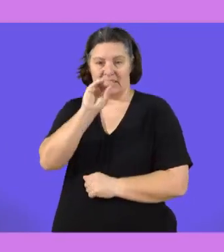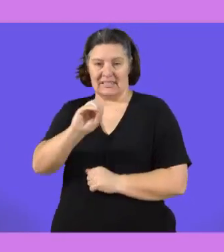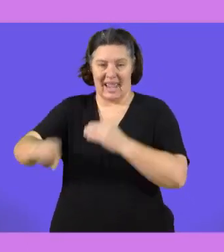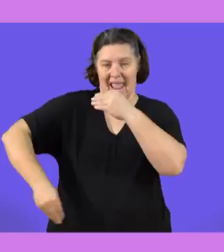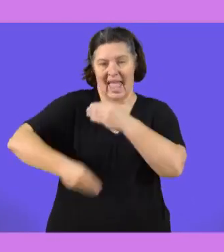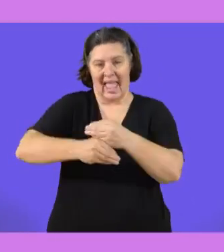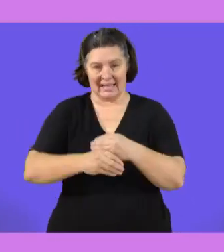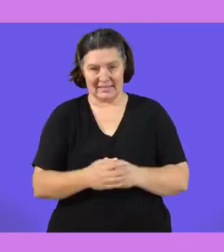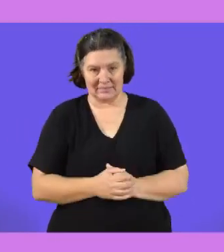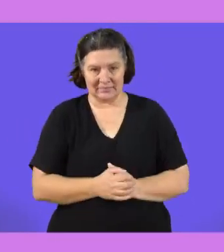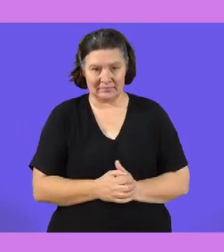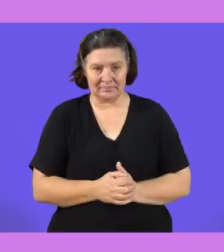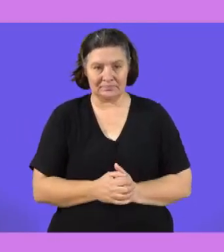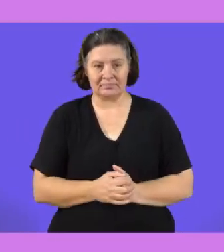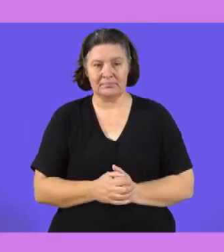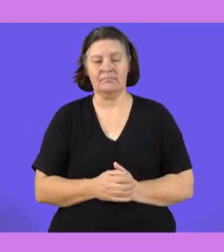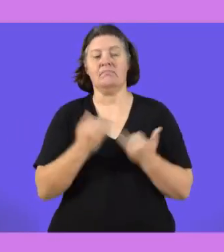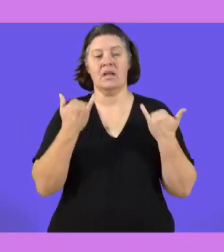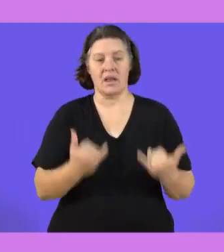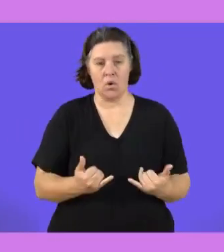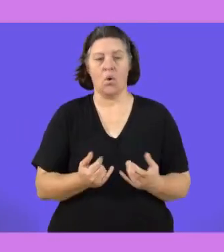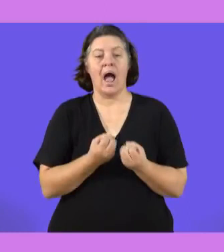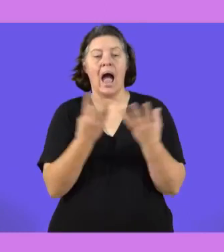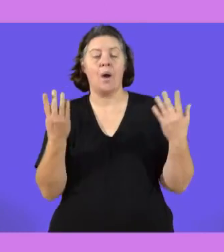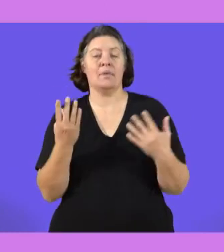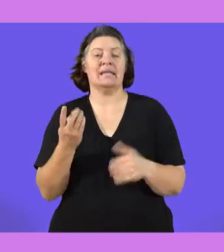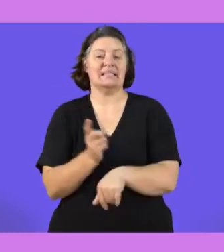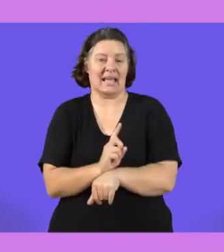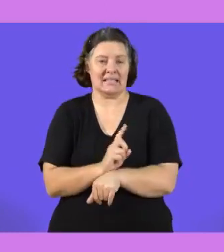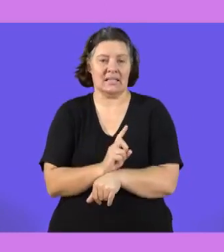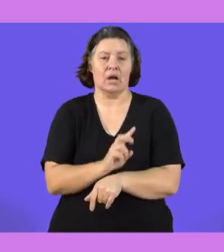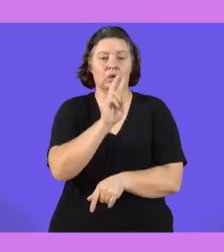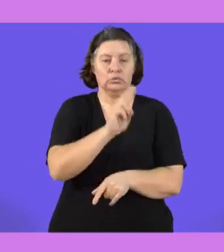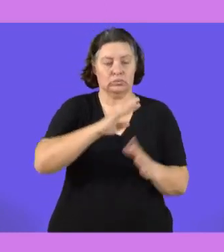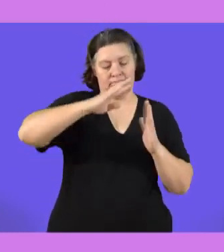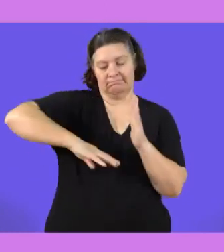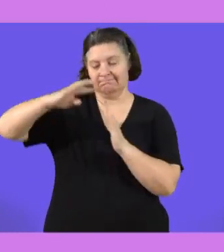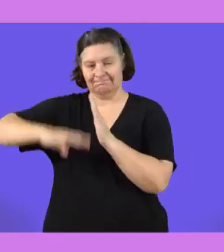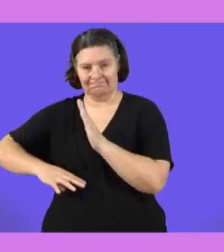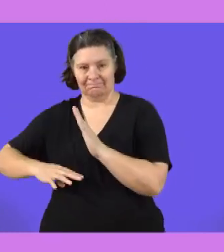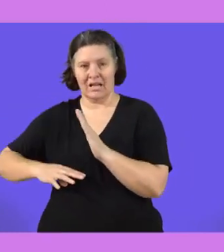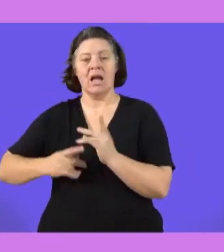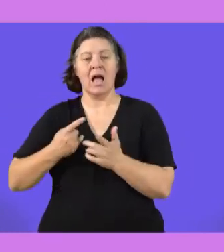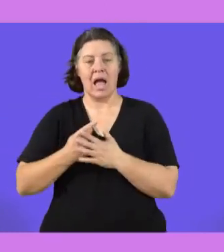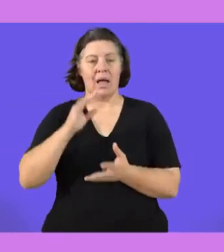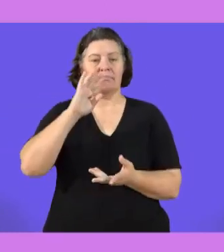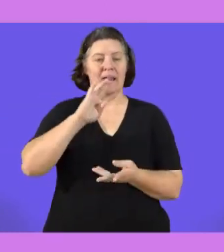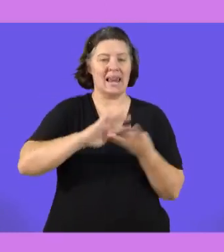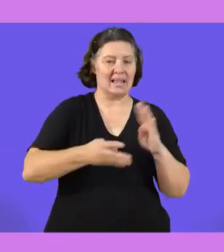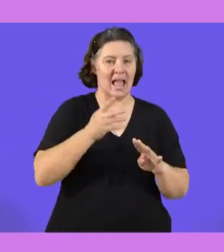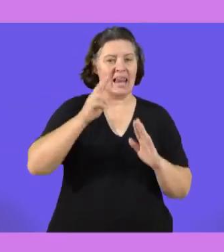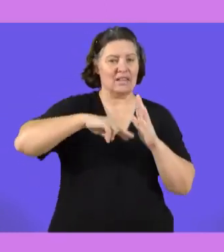extra. Okay, and then the last question here, how many seconds will the 2 mathematical literacy papers be in total? So